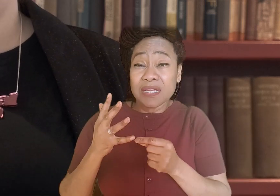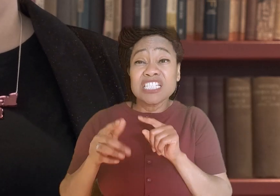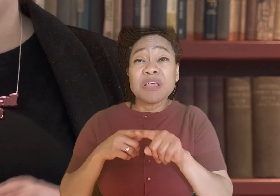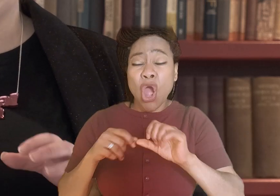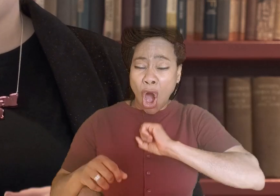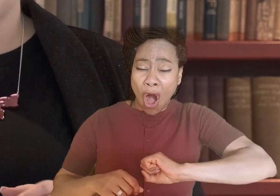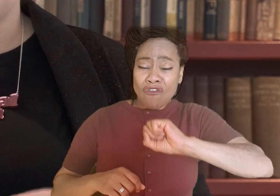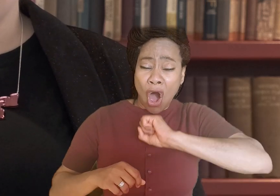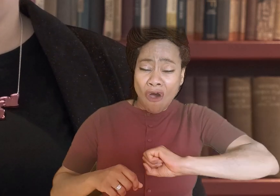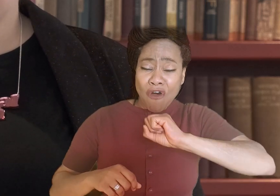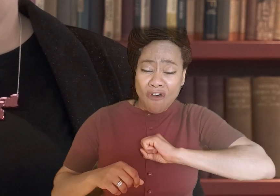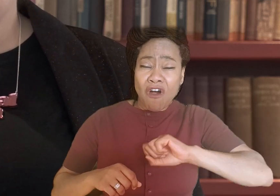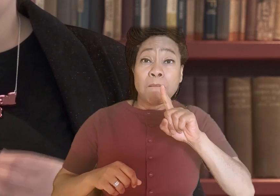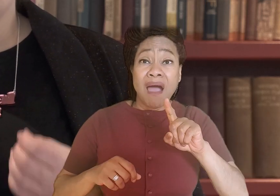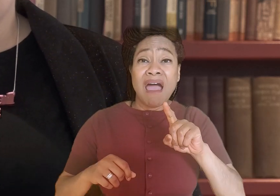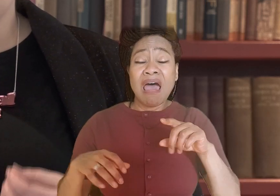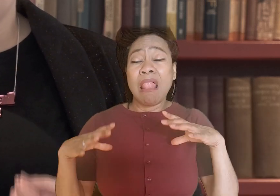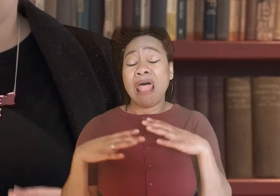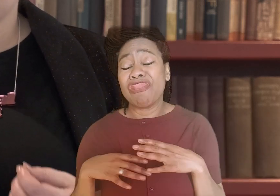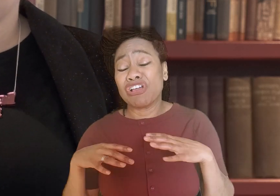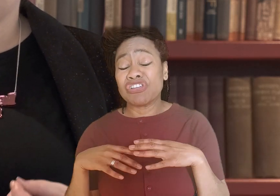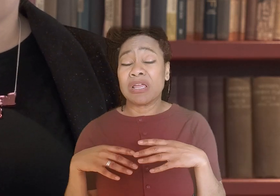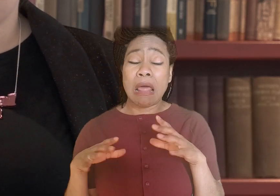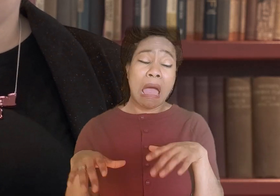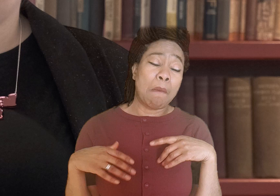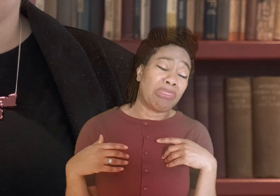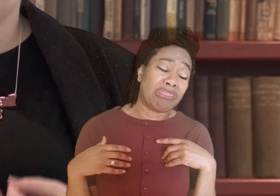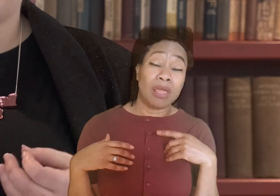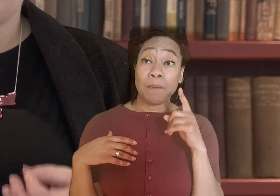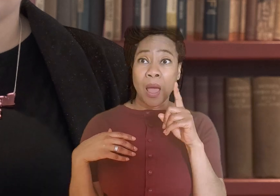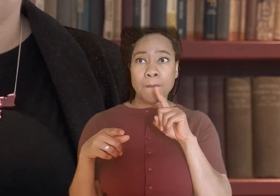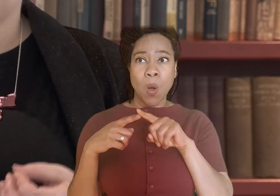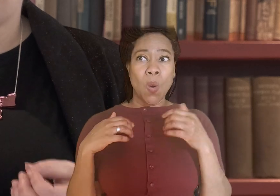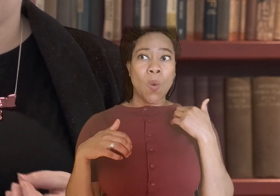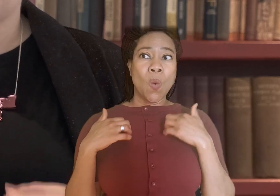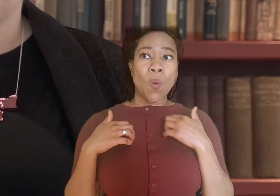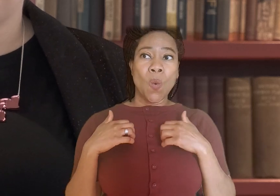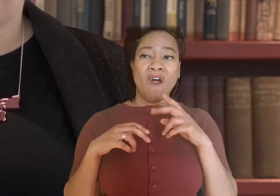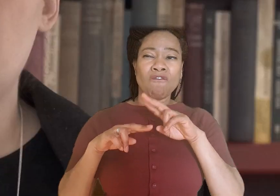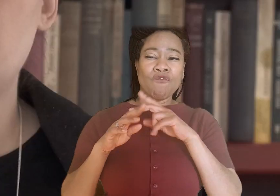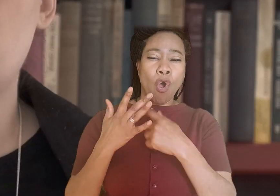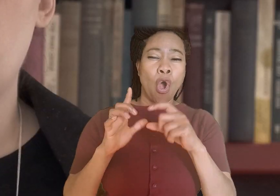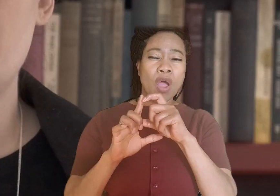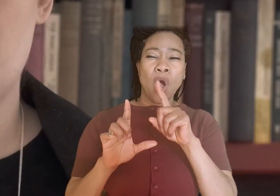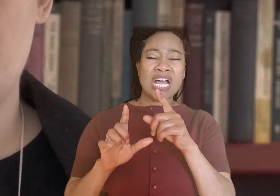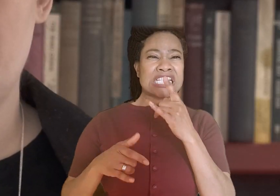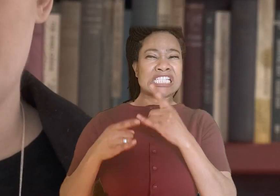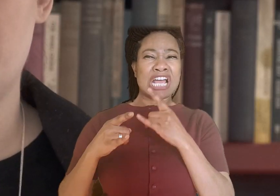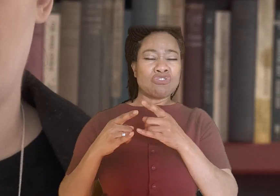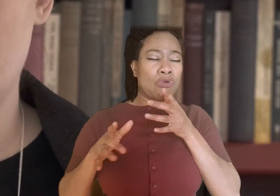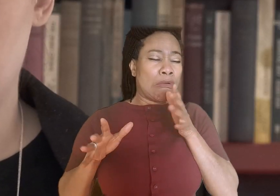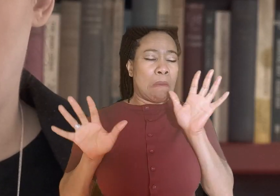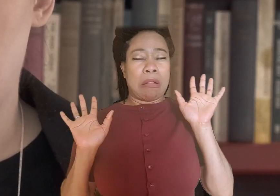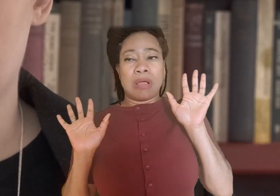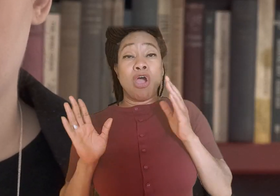including lethargy and apathy. The most important one to Freud, though, was sexual repulsion. Ew. Dora's real name